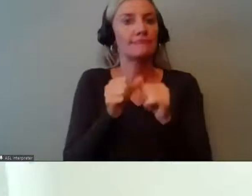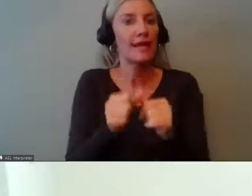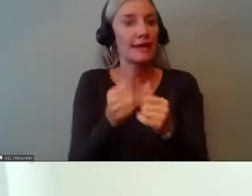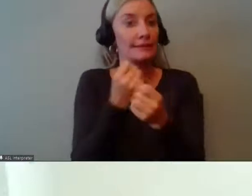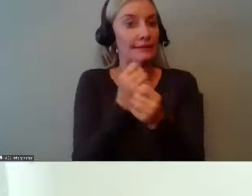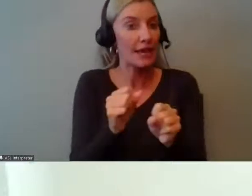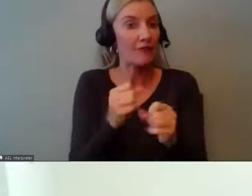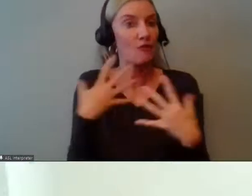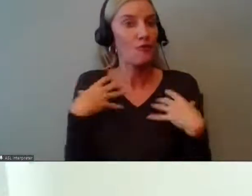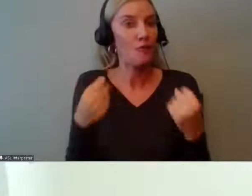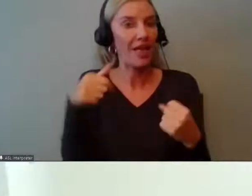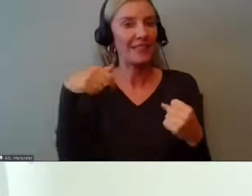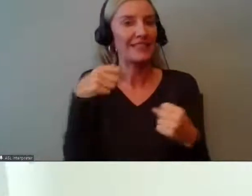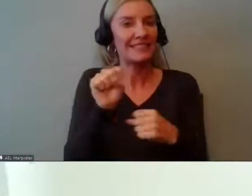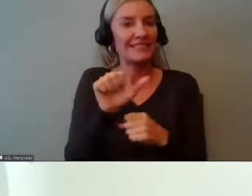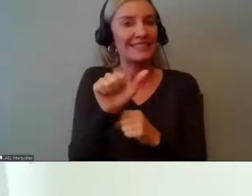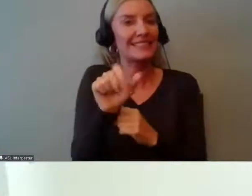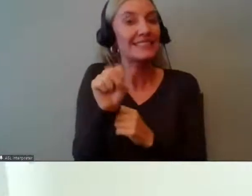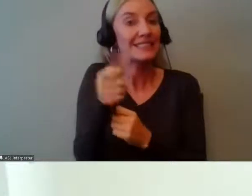be the end of this